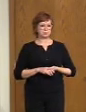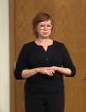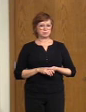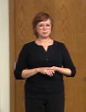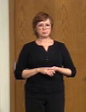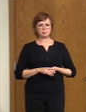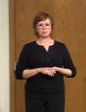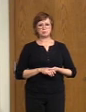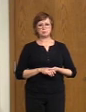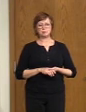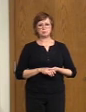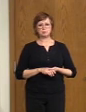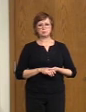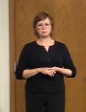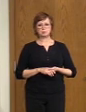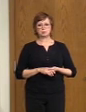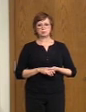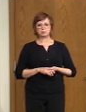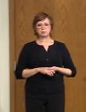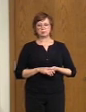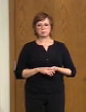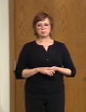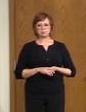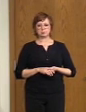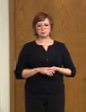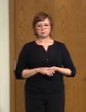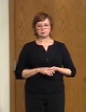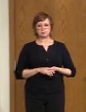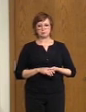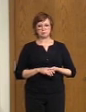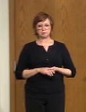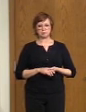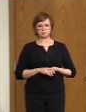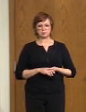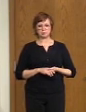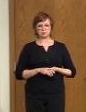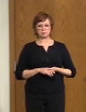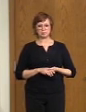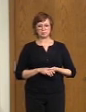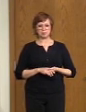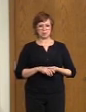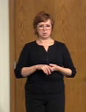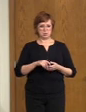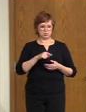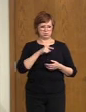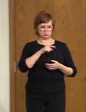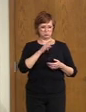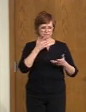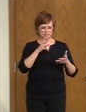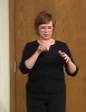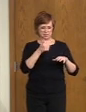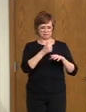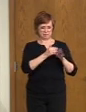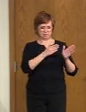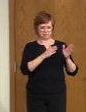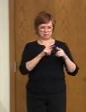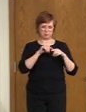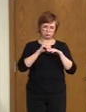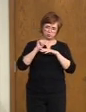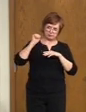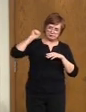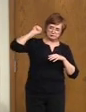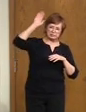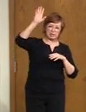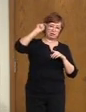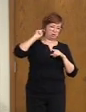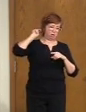Lisa's question, I was just wondering then, are there plans to deliver the Pfizer vaccine to remote communities in rural Saskatchewan, like